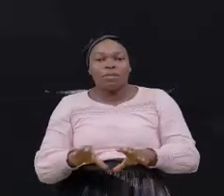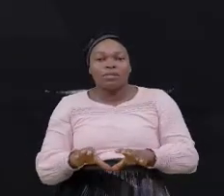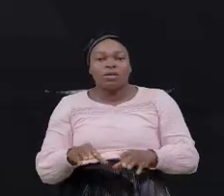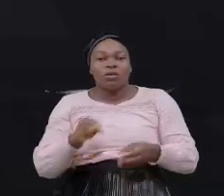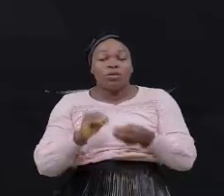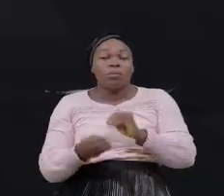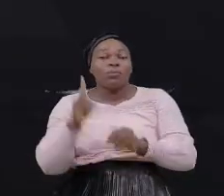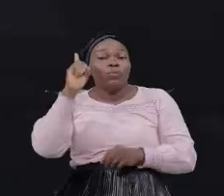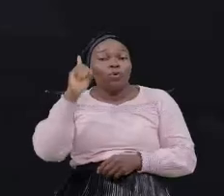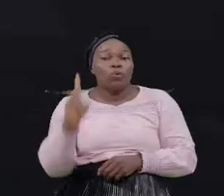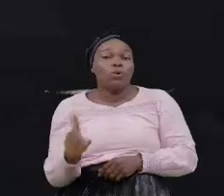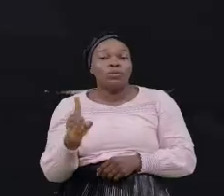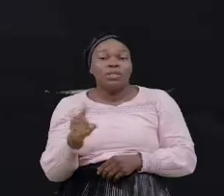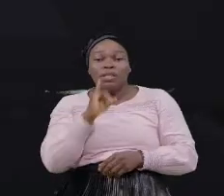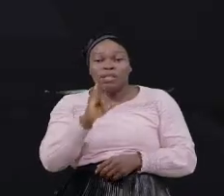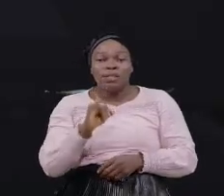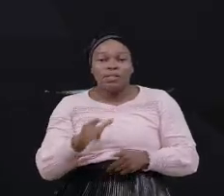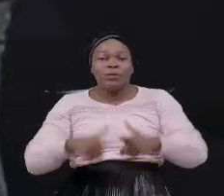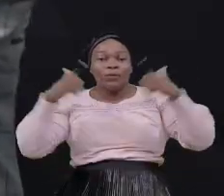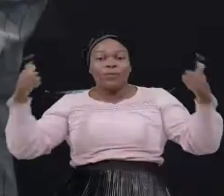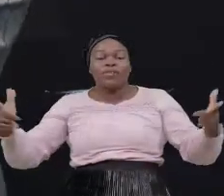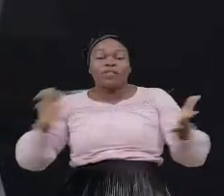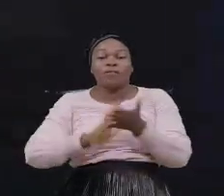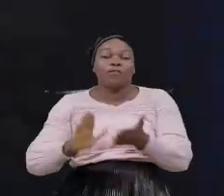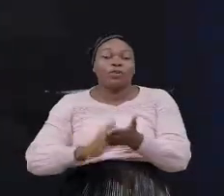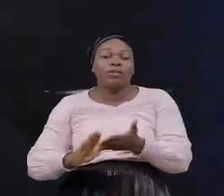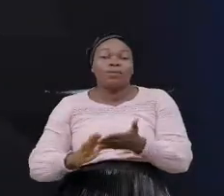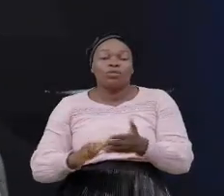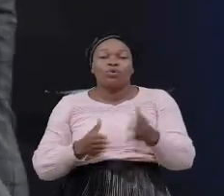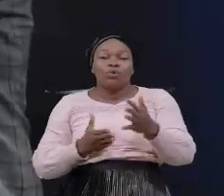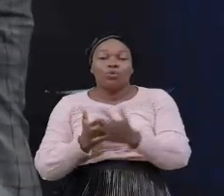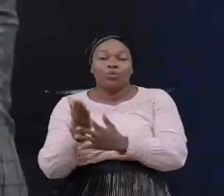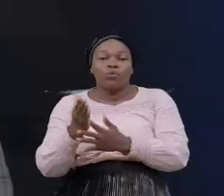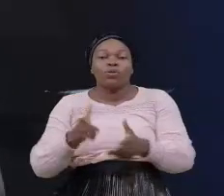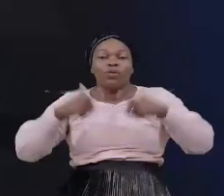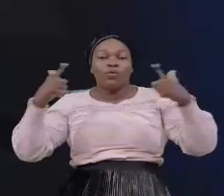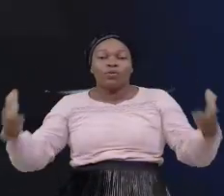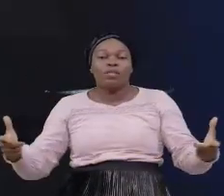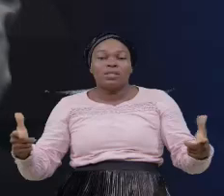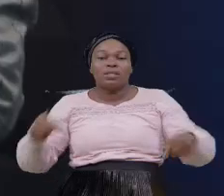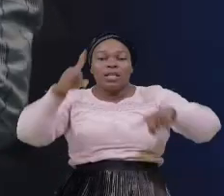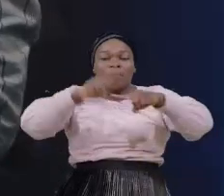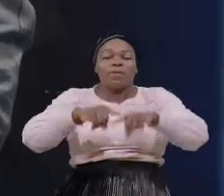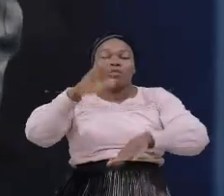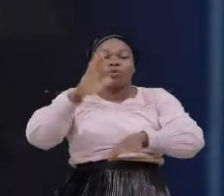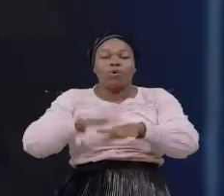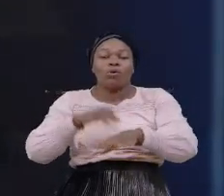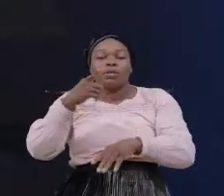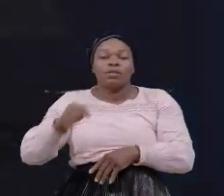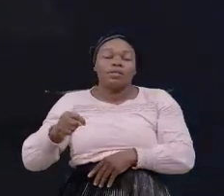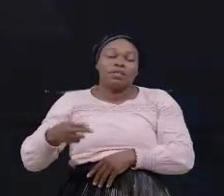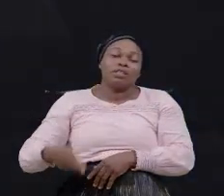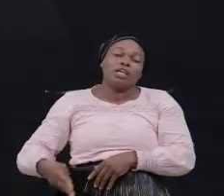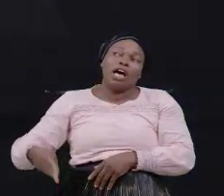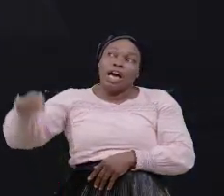one is great forgiveness through great dependence on